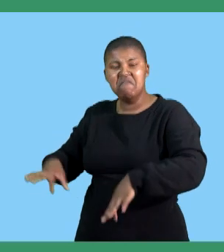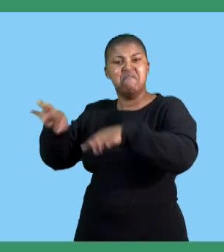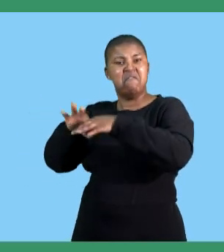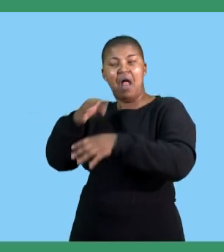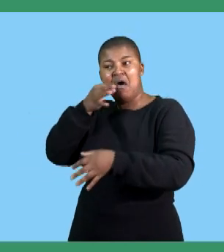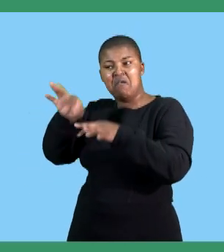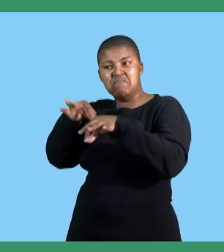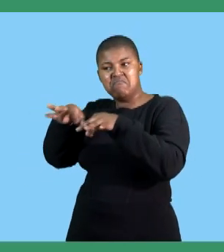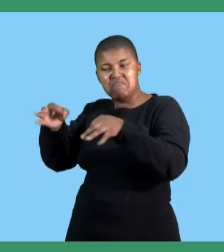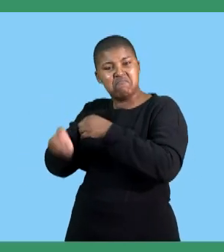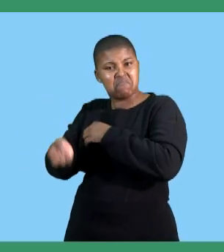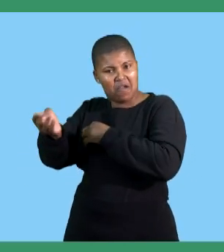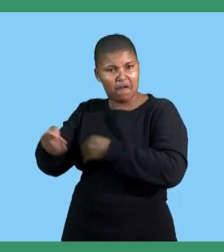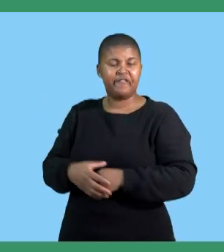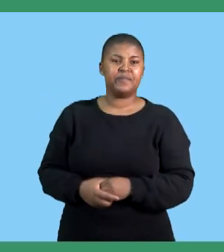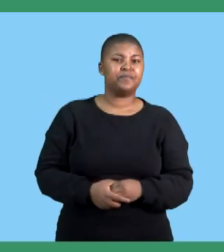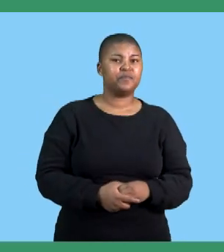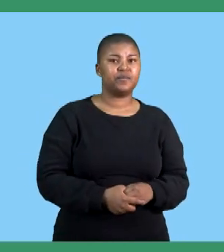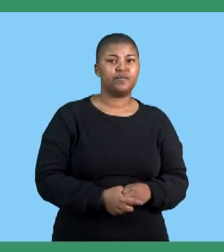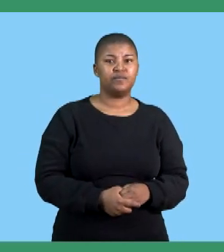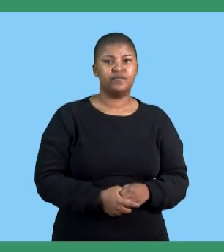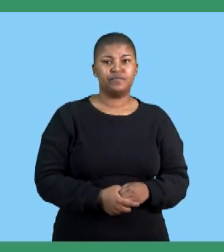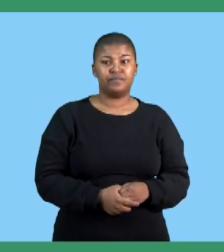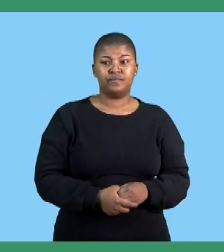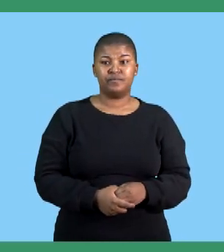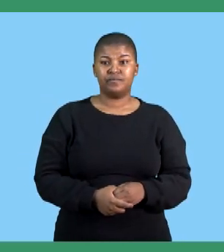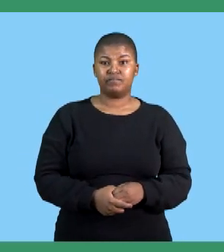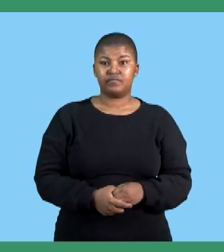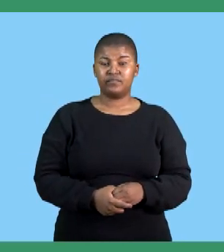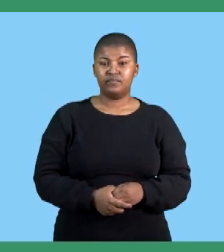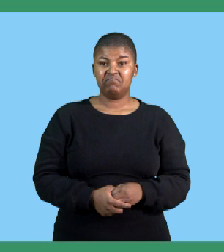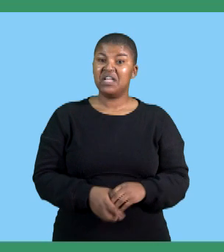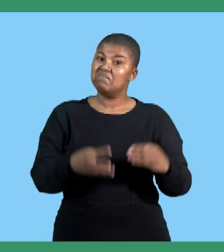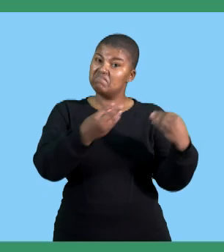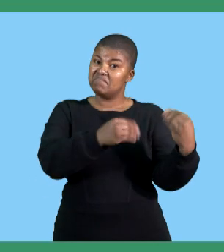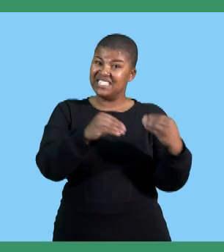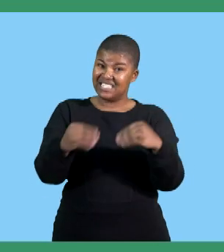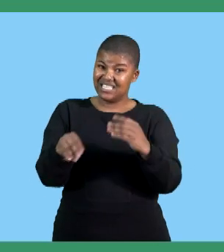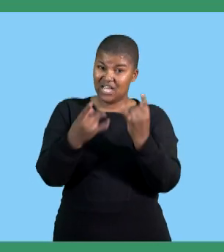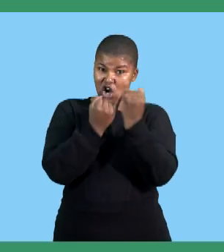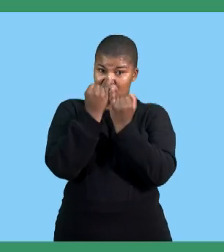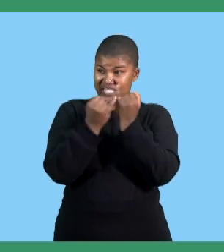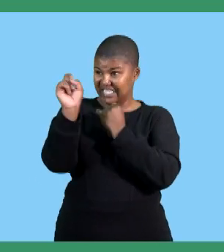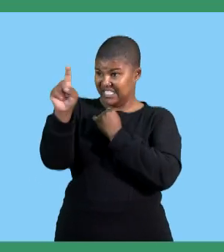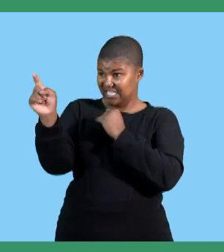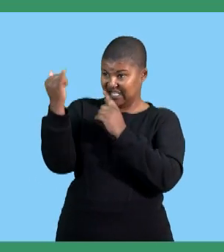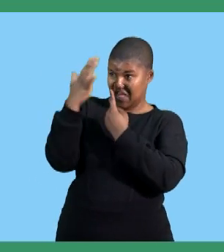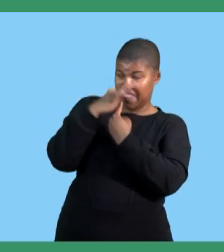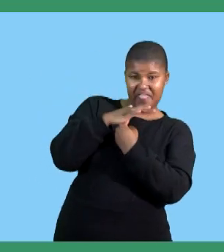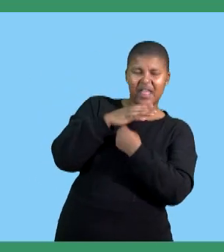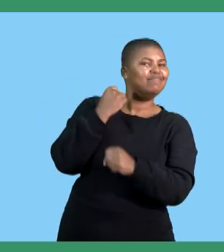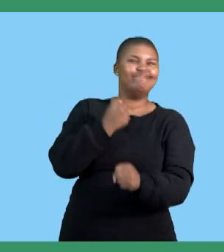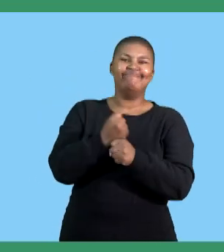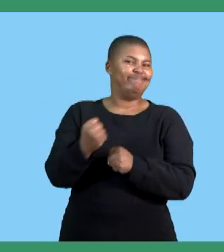Businesses will have a competitive advantage if unique solutions are generated or